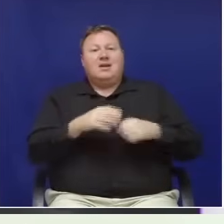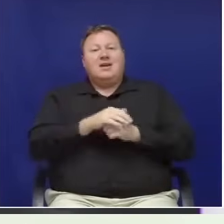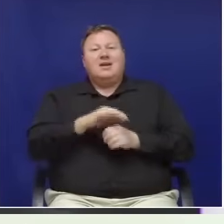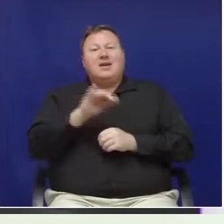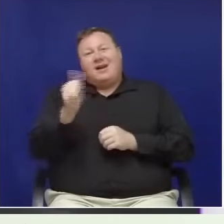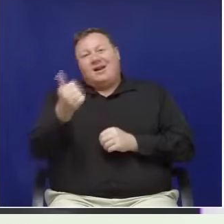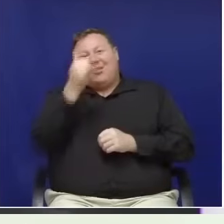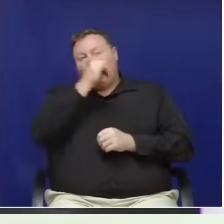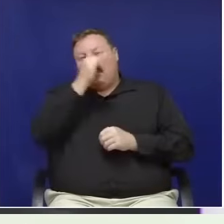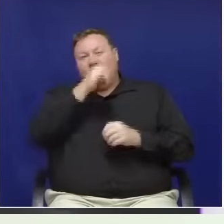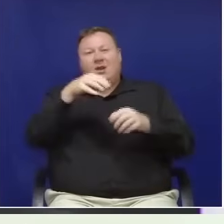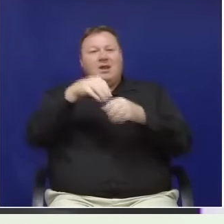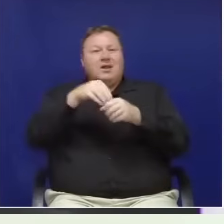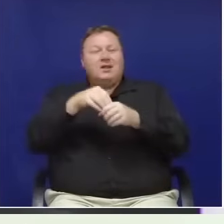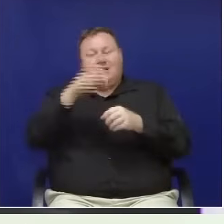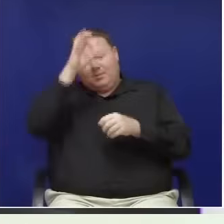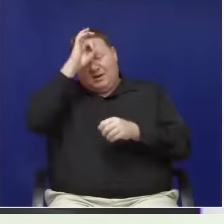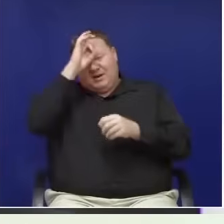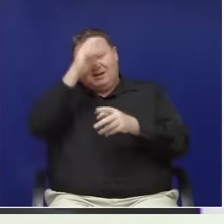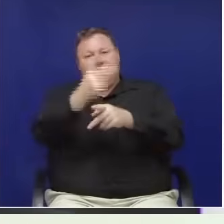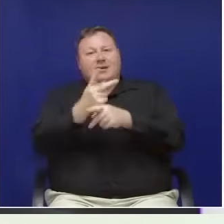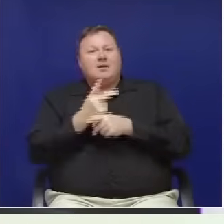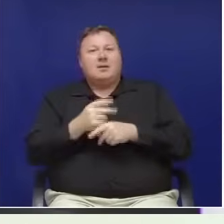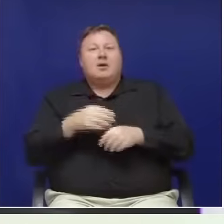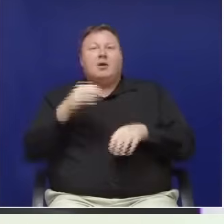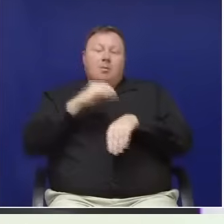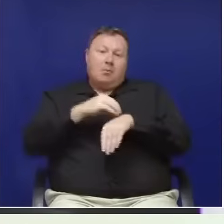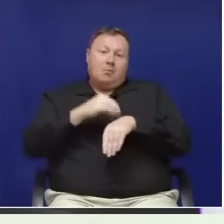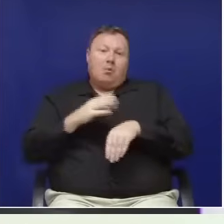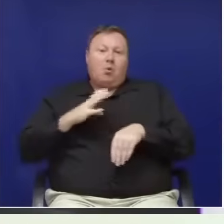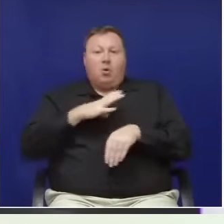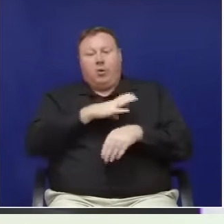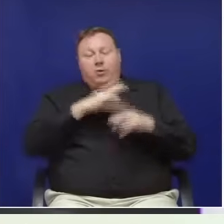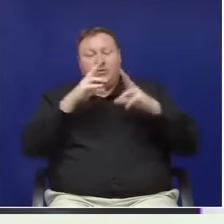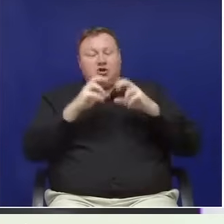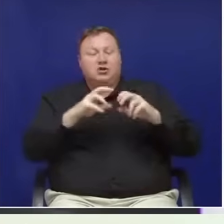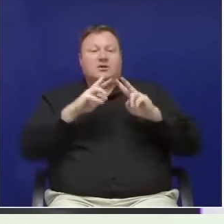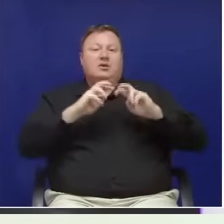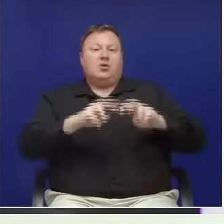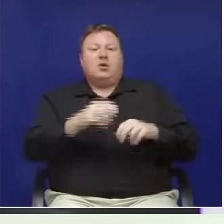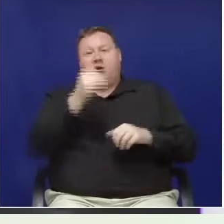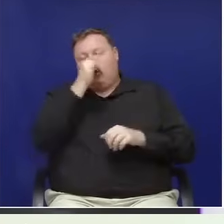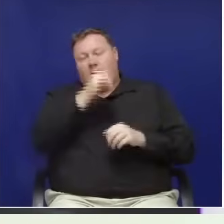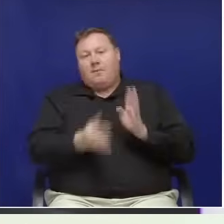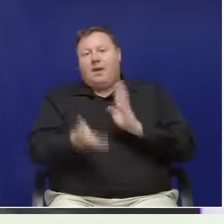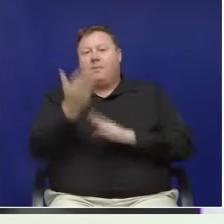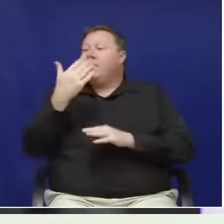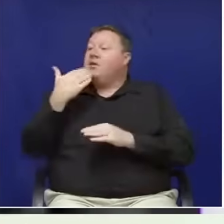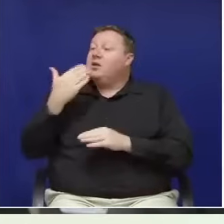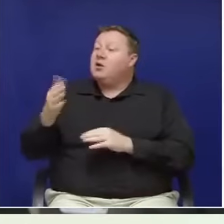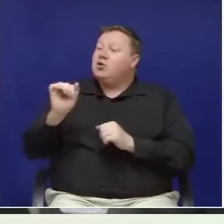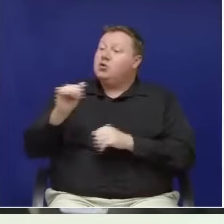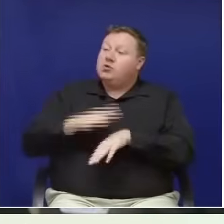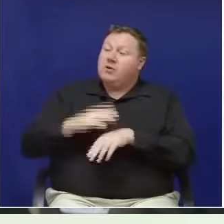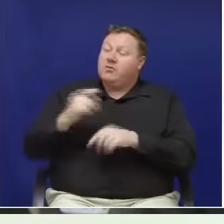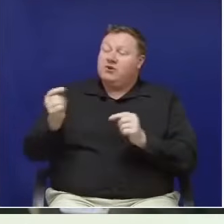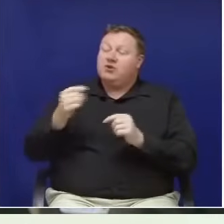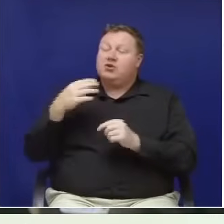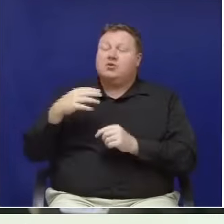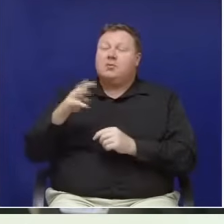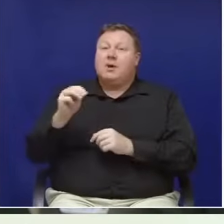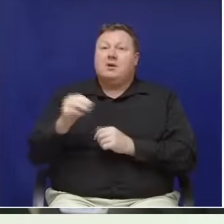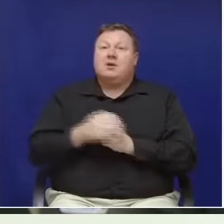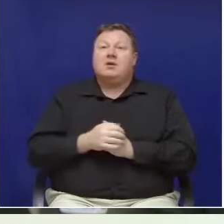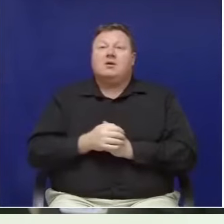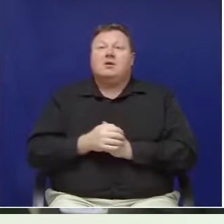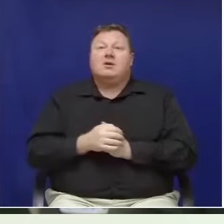the police and will end up with more commissions, but crime going up. Thank you very much. Honourable Deputy Minister, that is